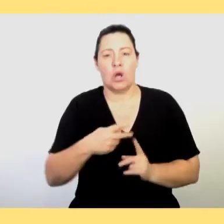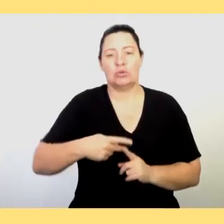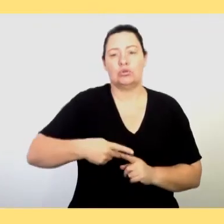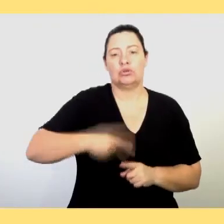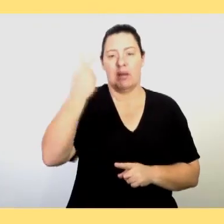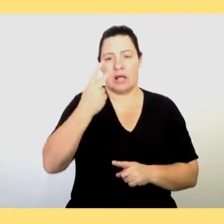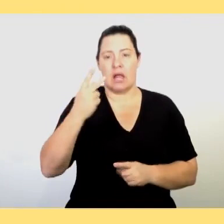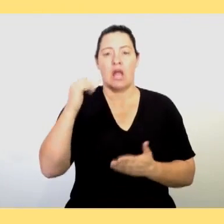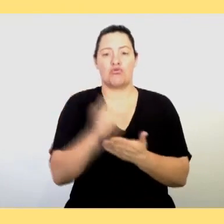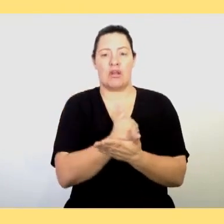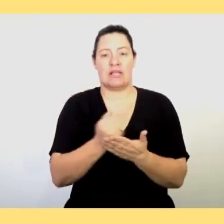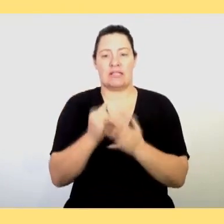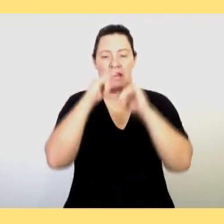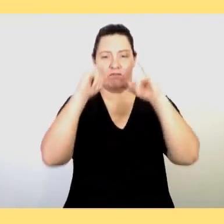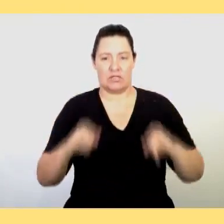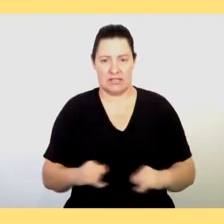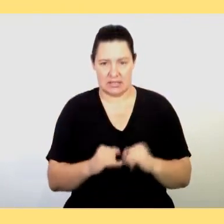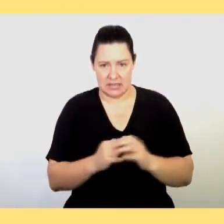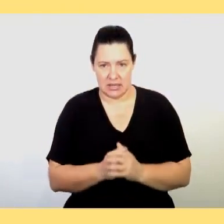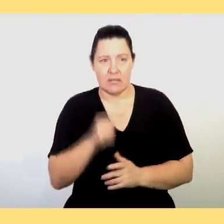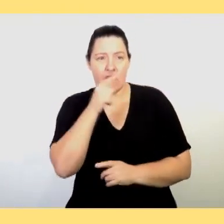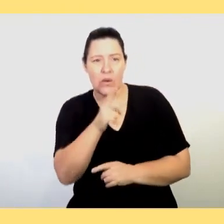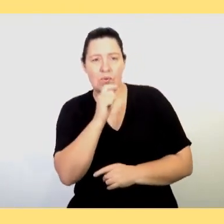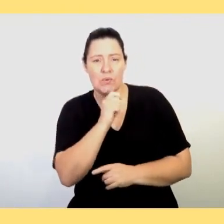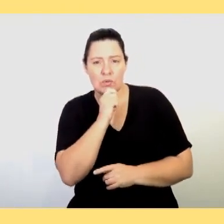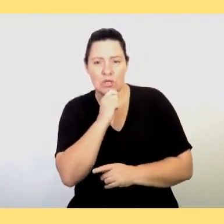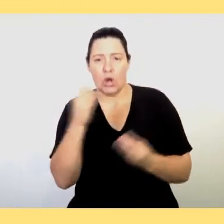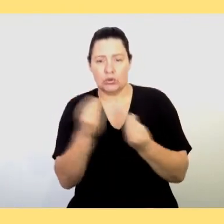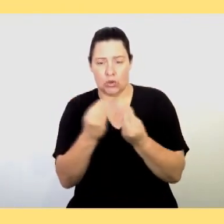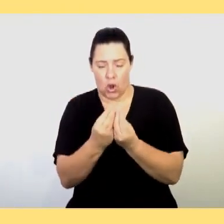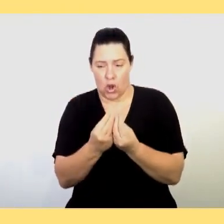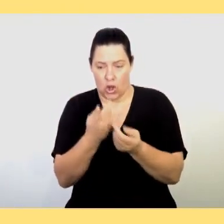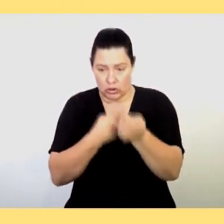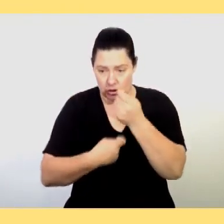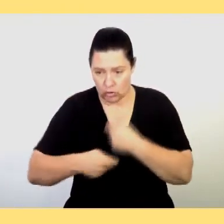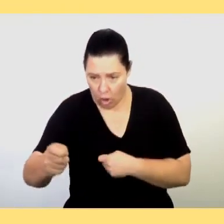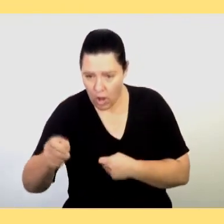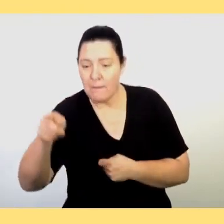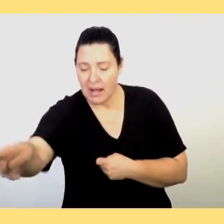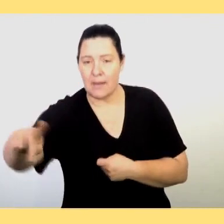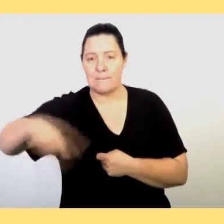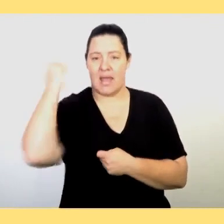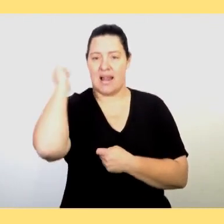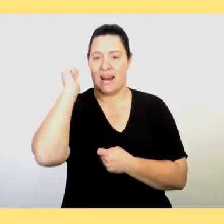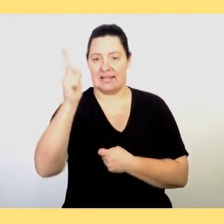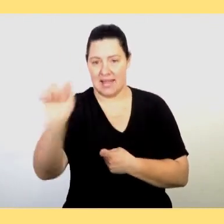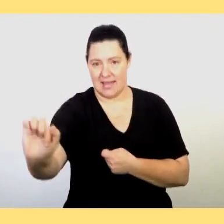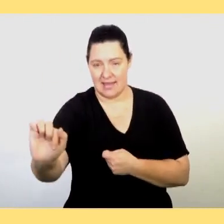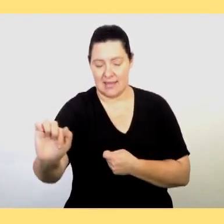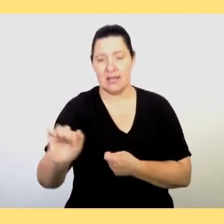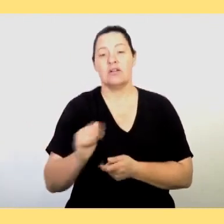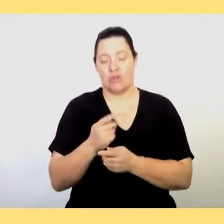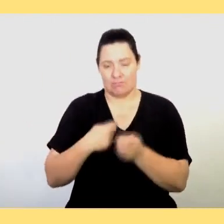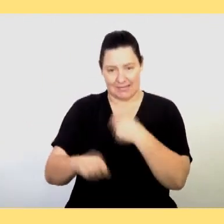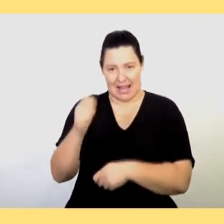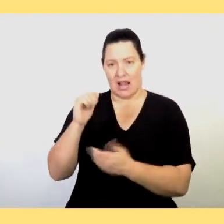call the duplicate credit invoice. The source document used when stock is sold on credit. Okay,